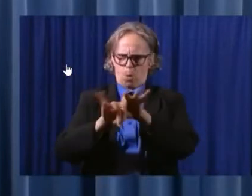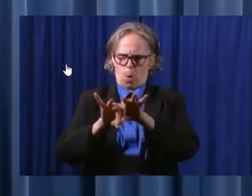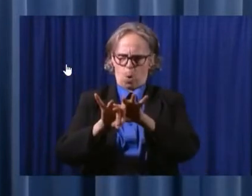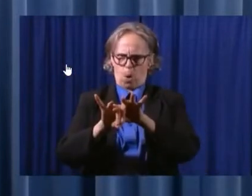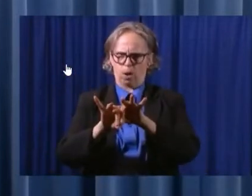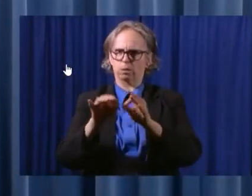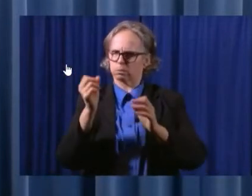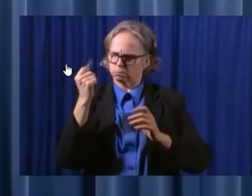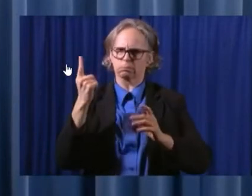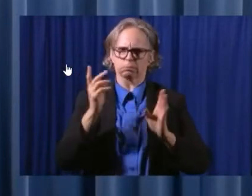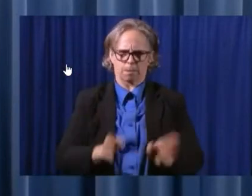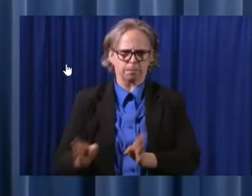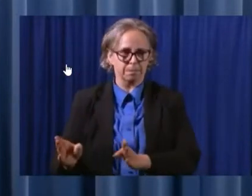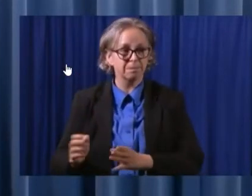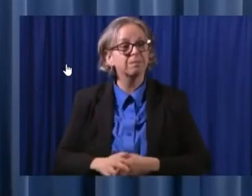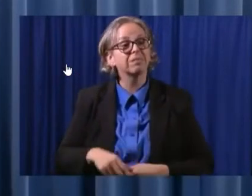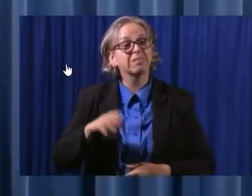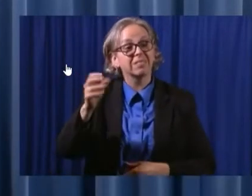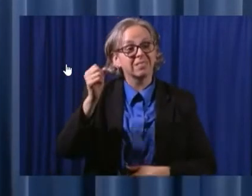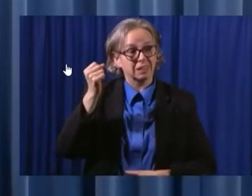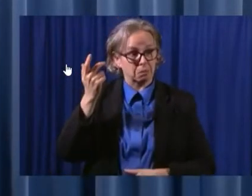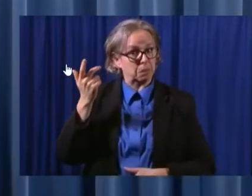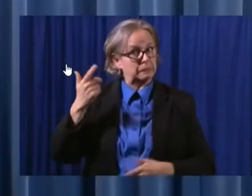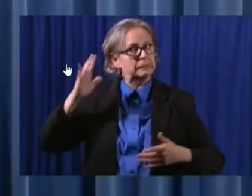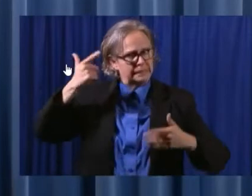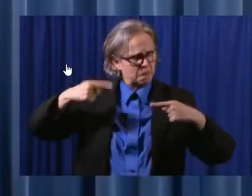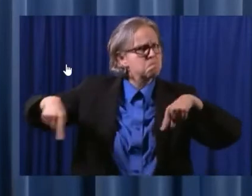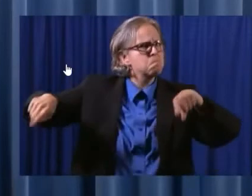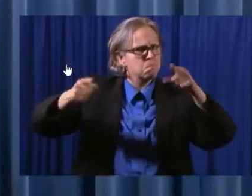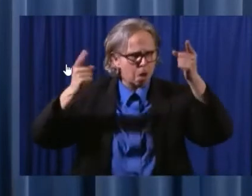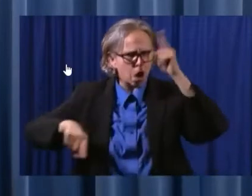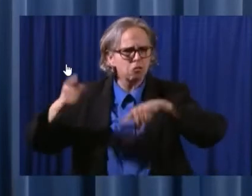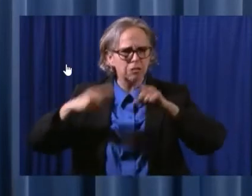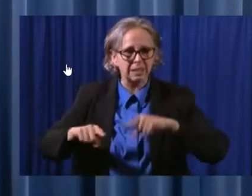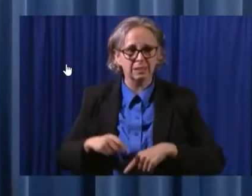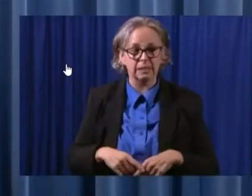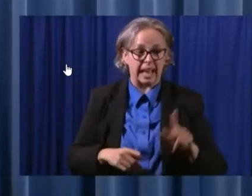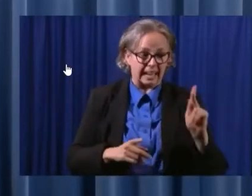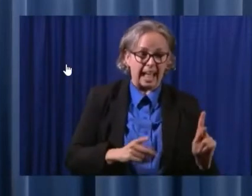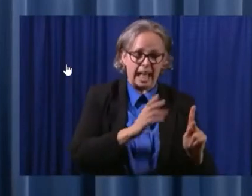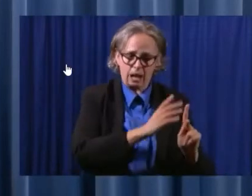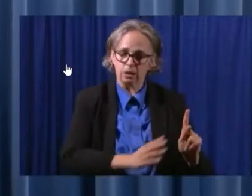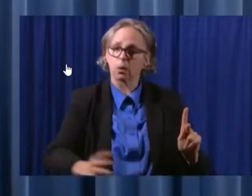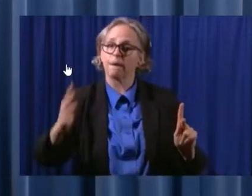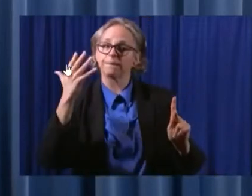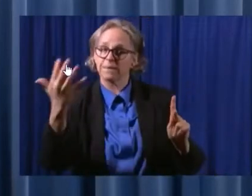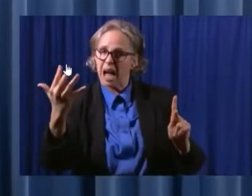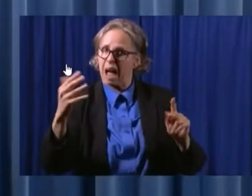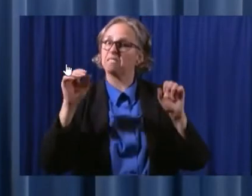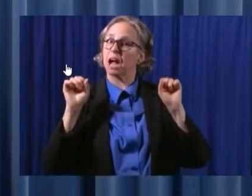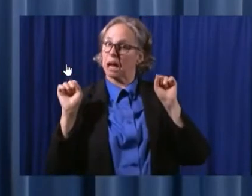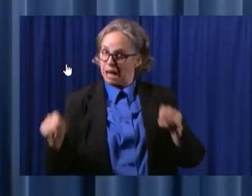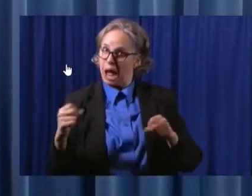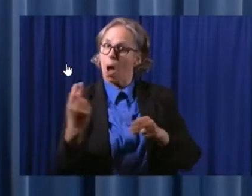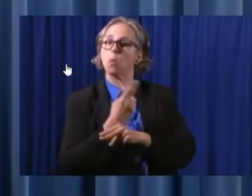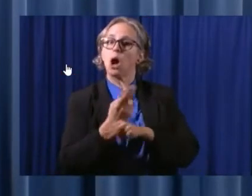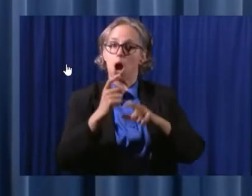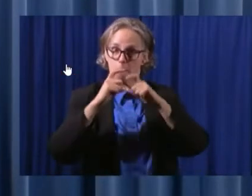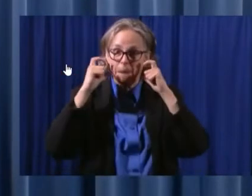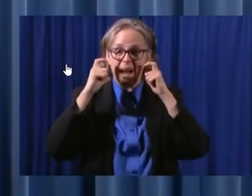experts, appears to be that children kindergarten through 5th grade can wear a mask as long as allowance is given